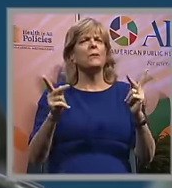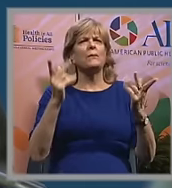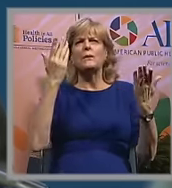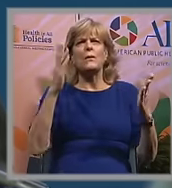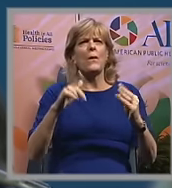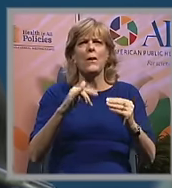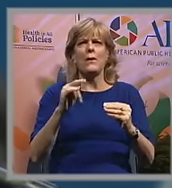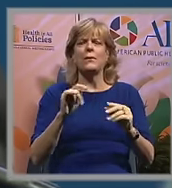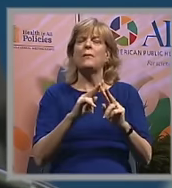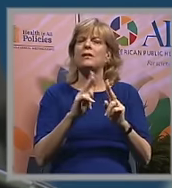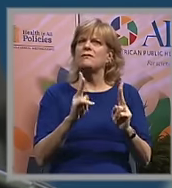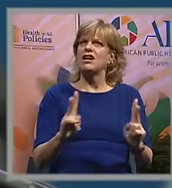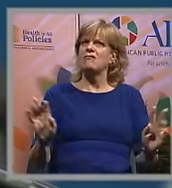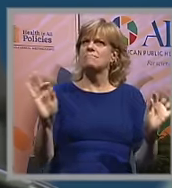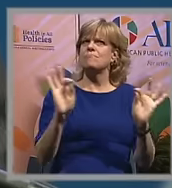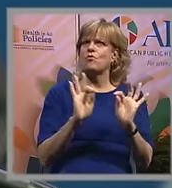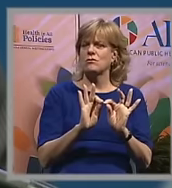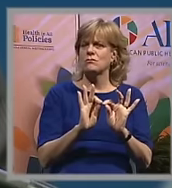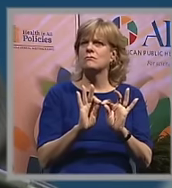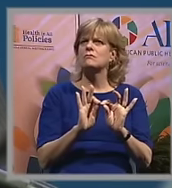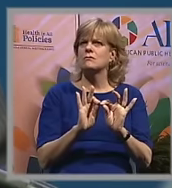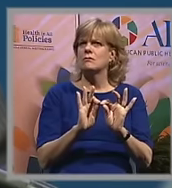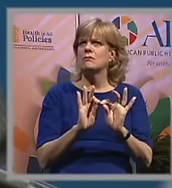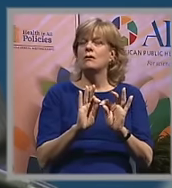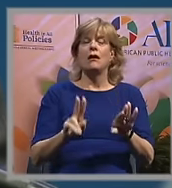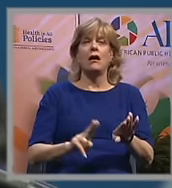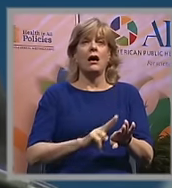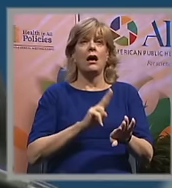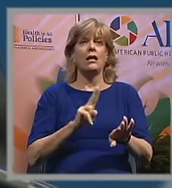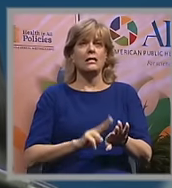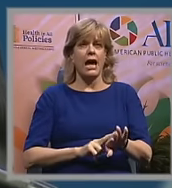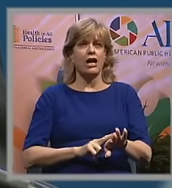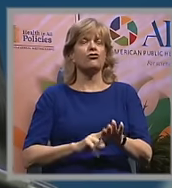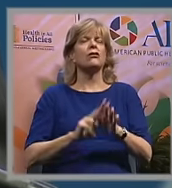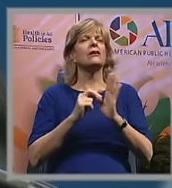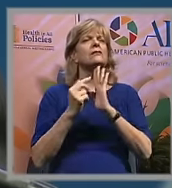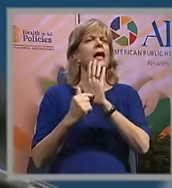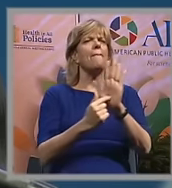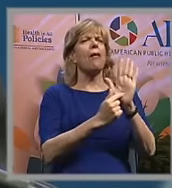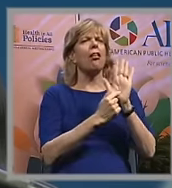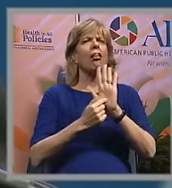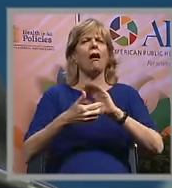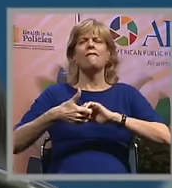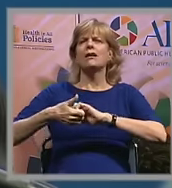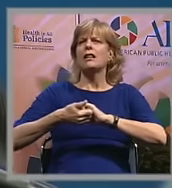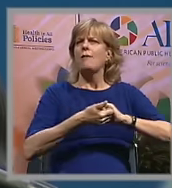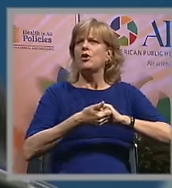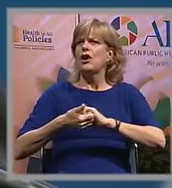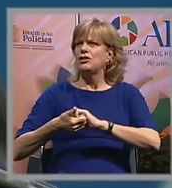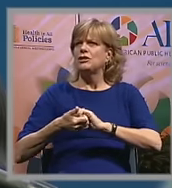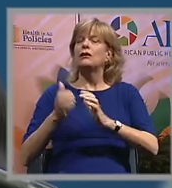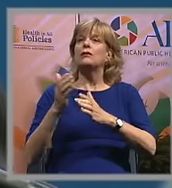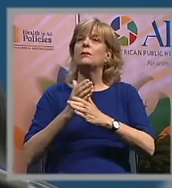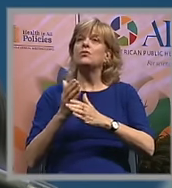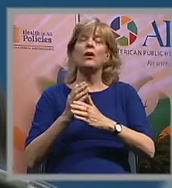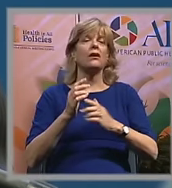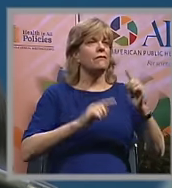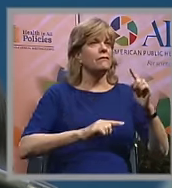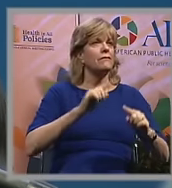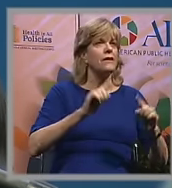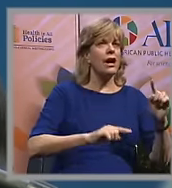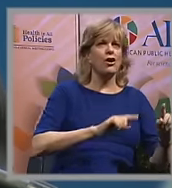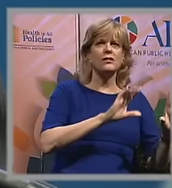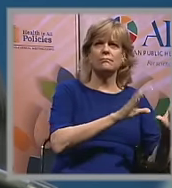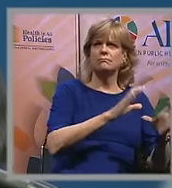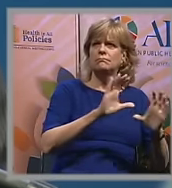it's very important. It's a national example of collaboration between various